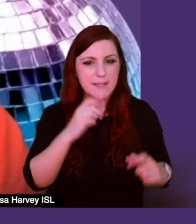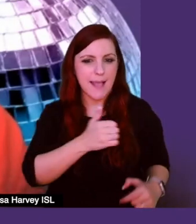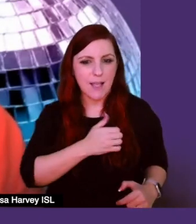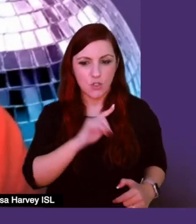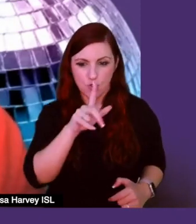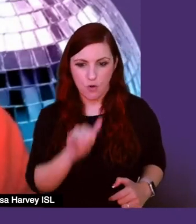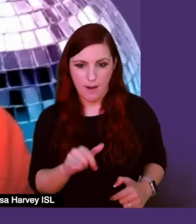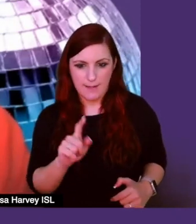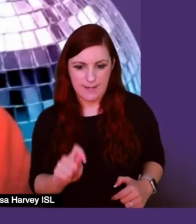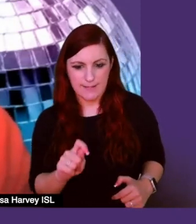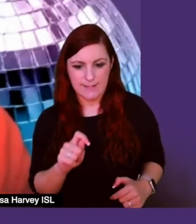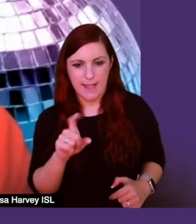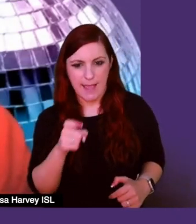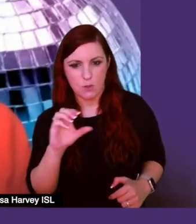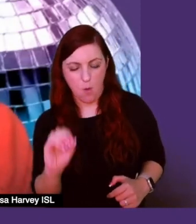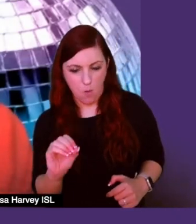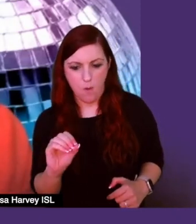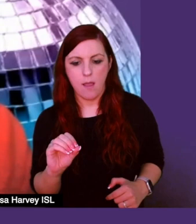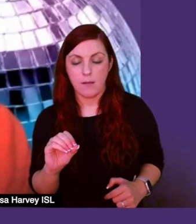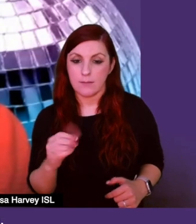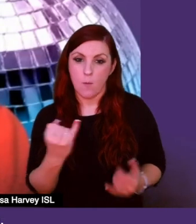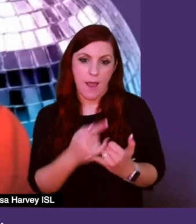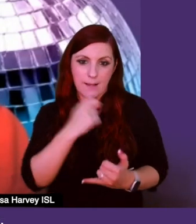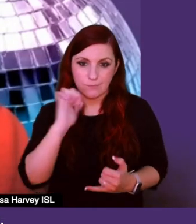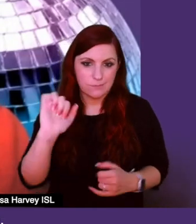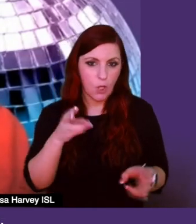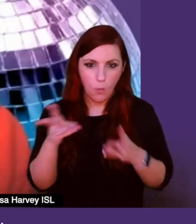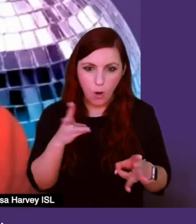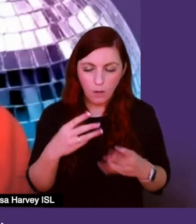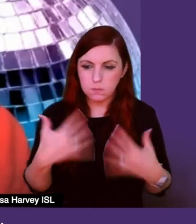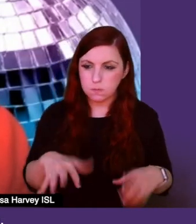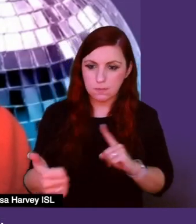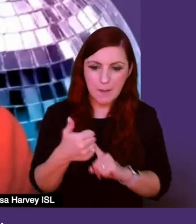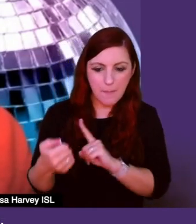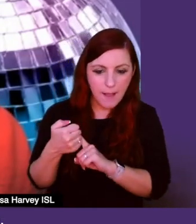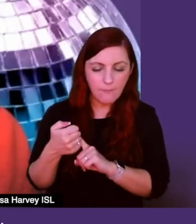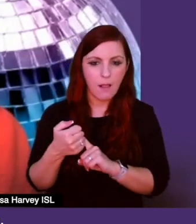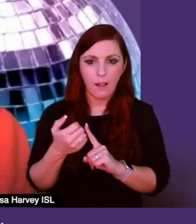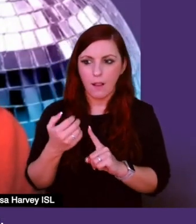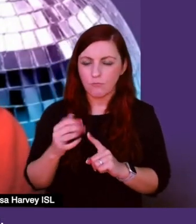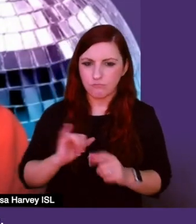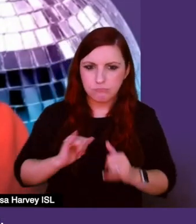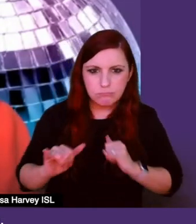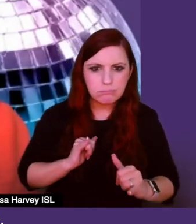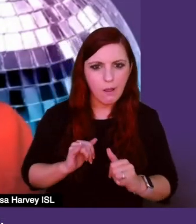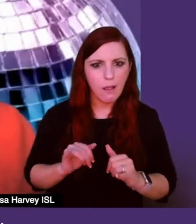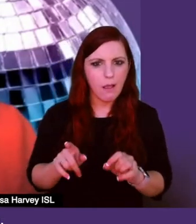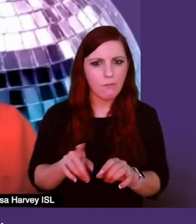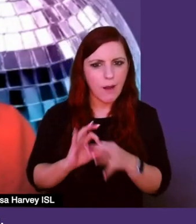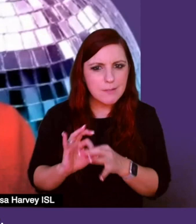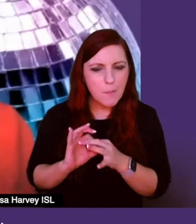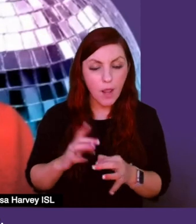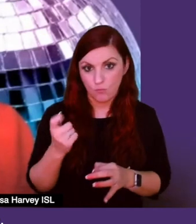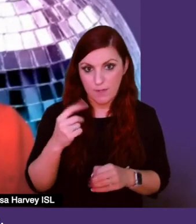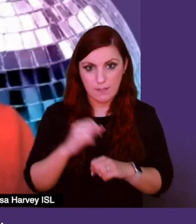at ShelbyKinsXO. As I say, your work, it's so impactful and it's so relatable. You were